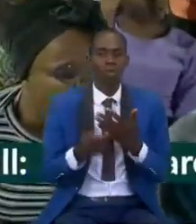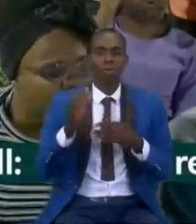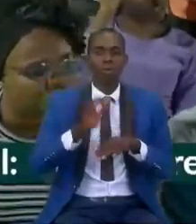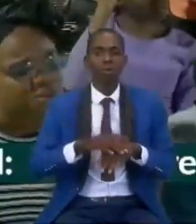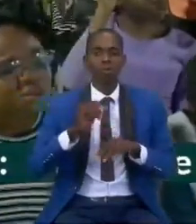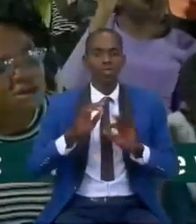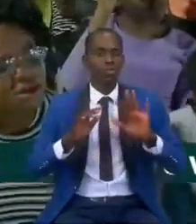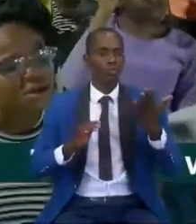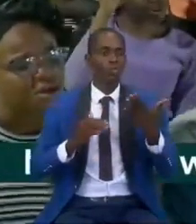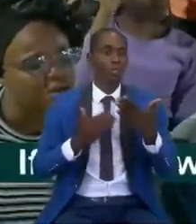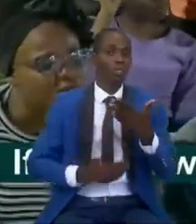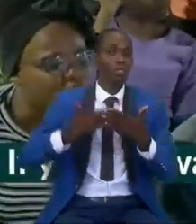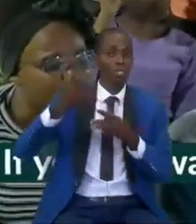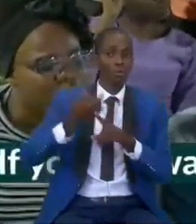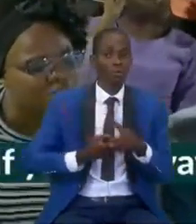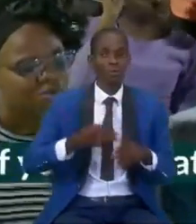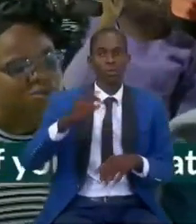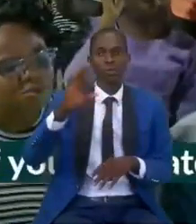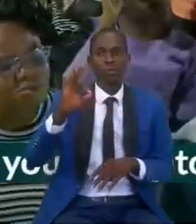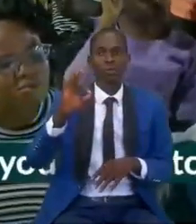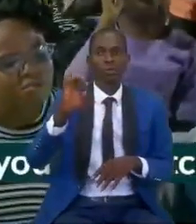rally globally